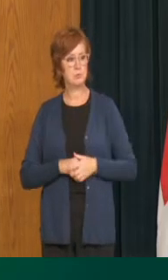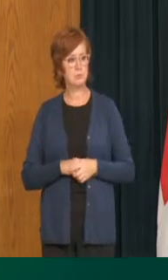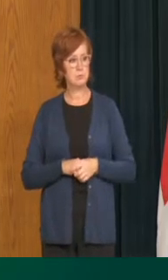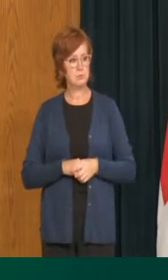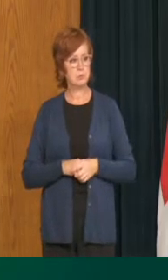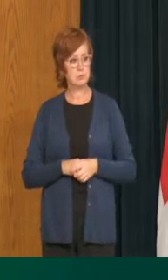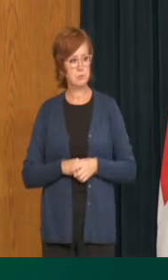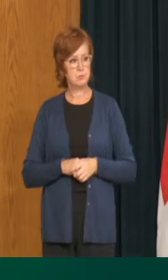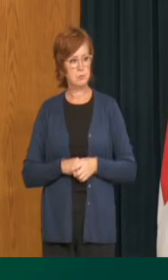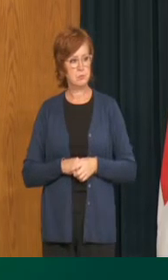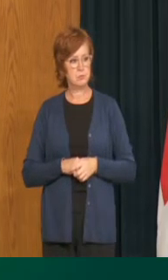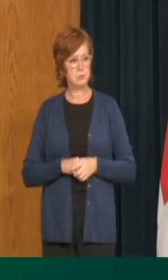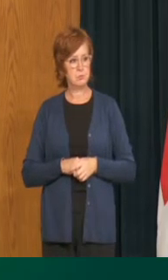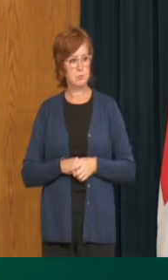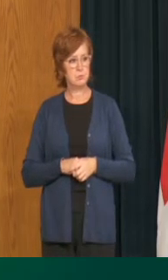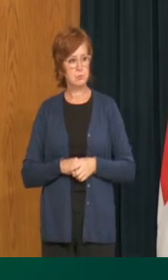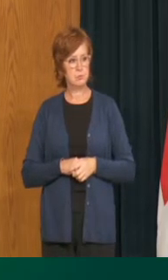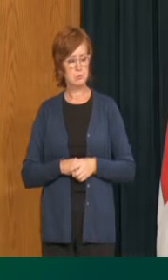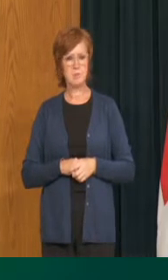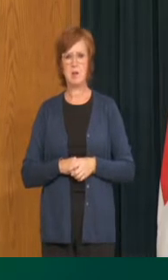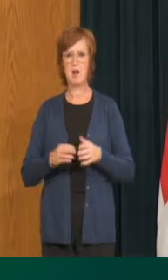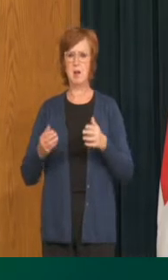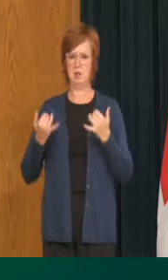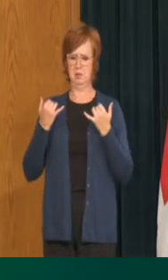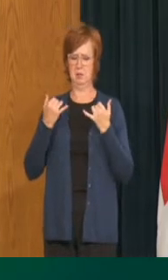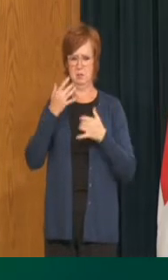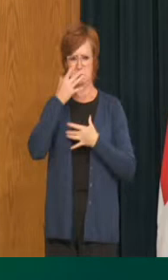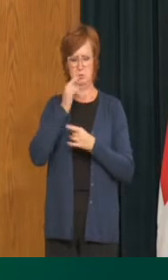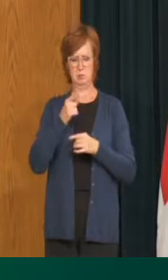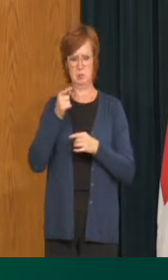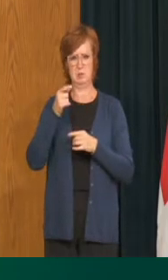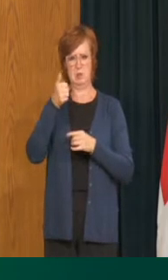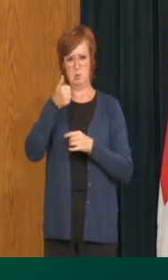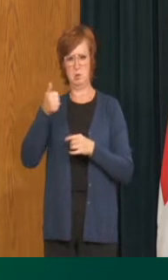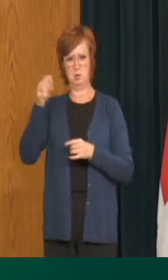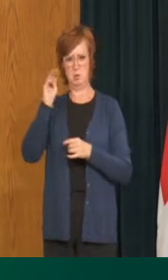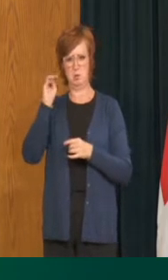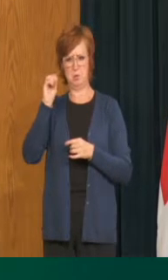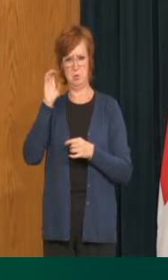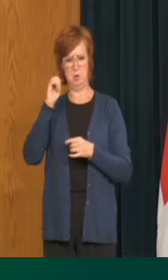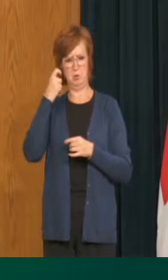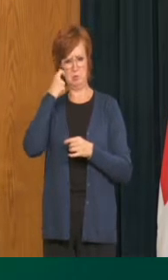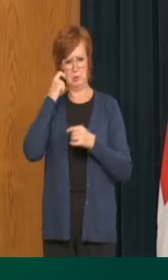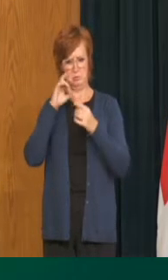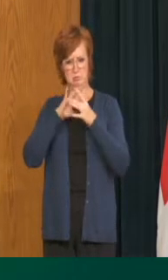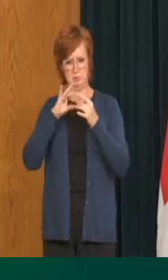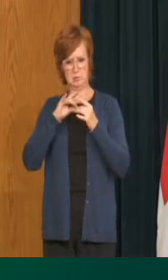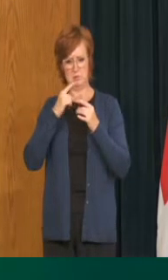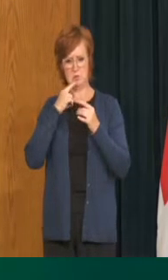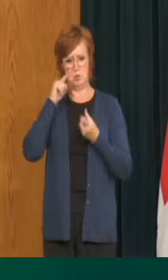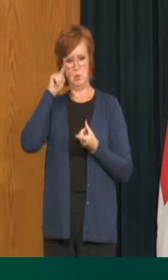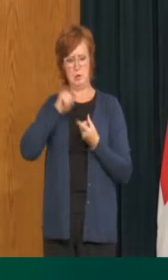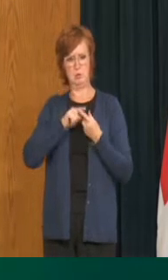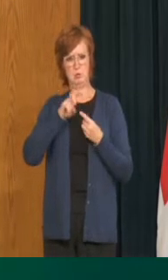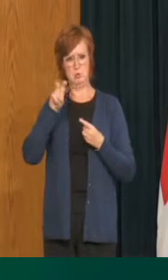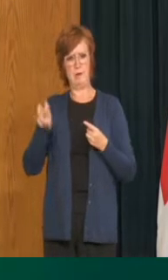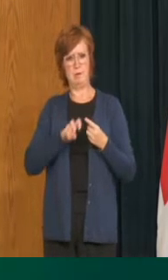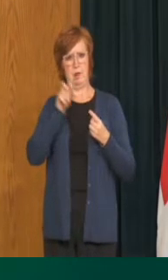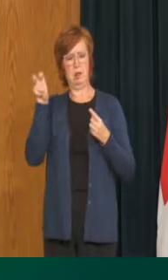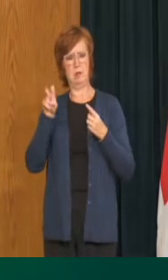recommendation against interprovincial travel, but yet at the same time there's a number of billboards in downtown Regina that